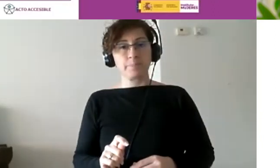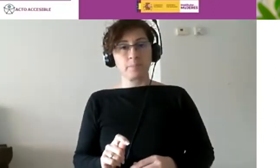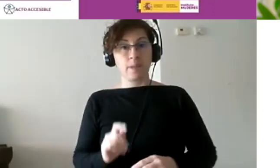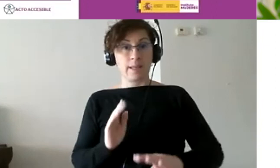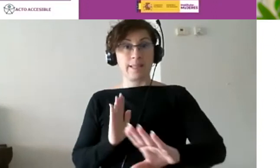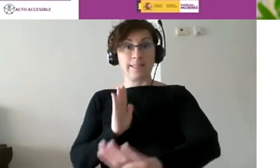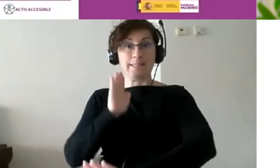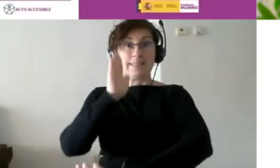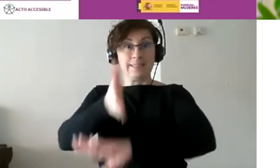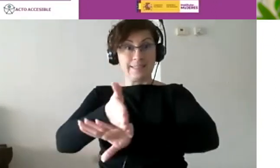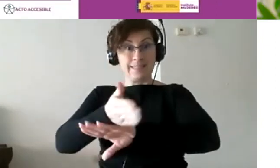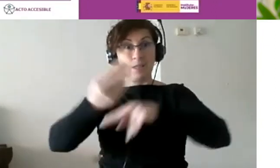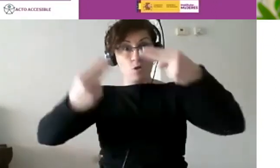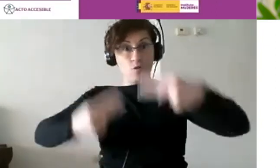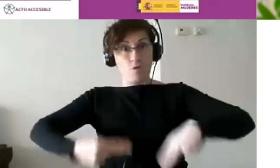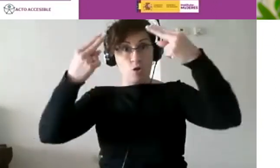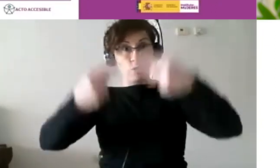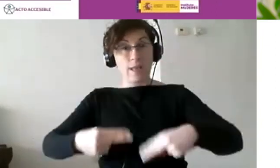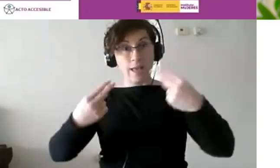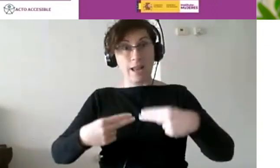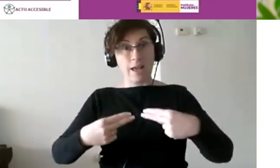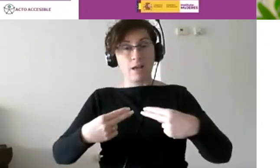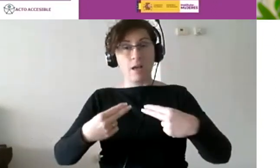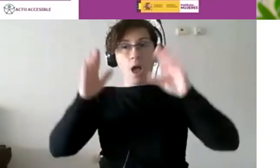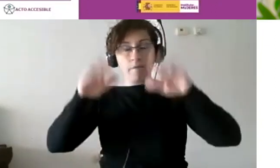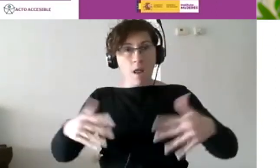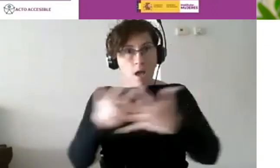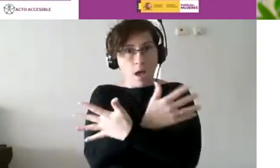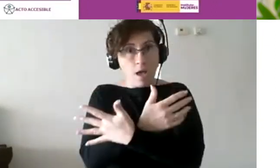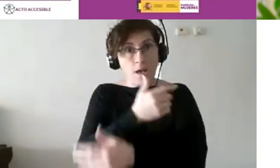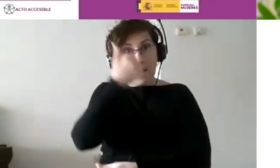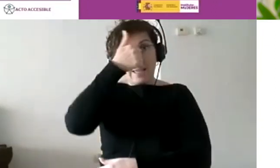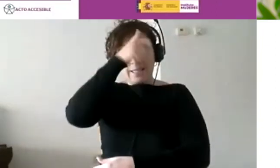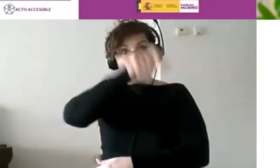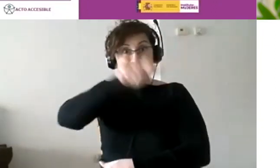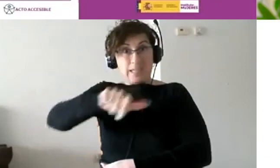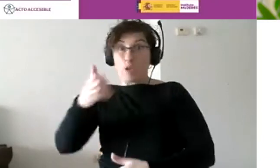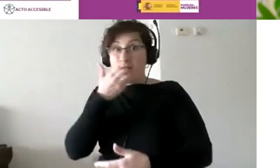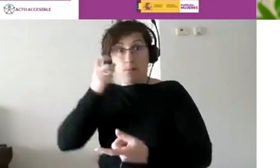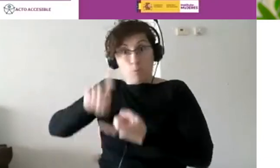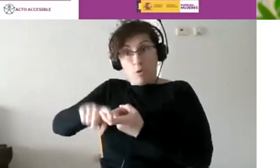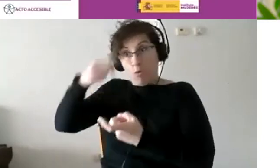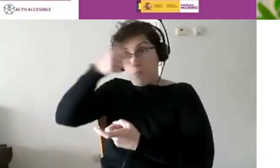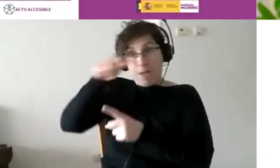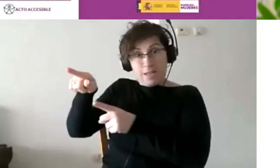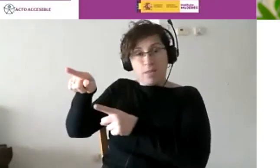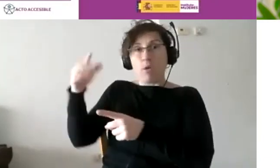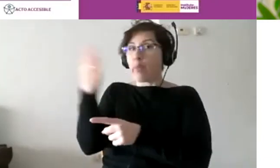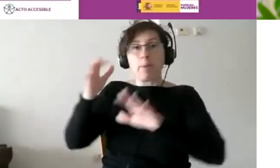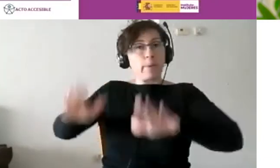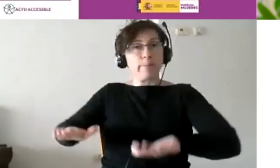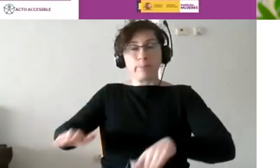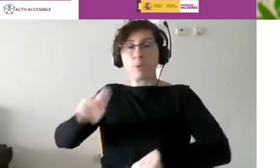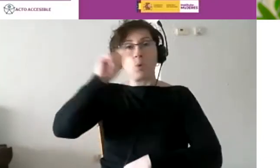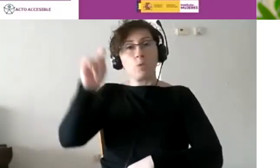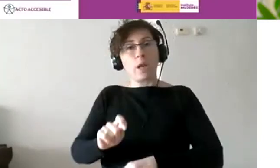her husband, should stay in Ukraine and go to army. From one side, that's okay. From one